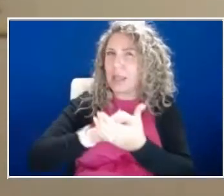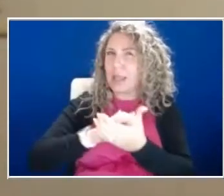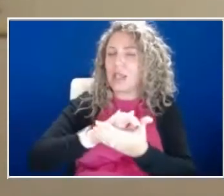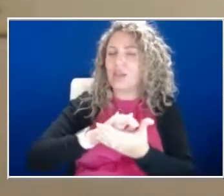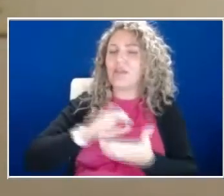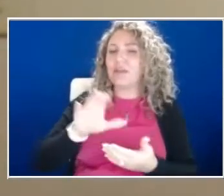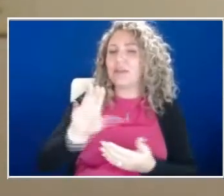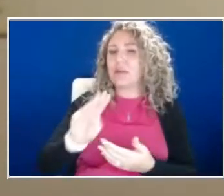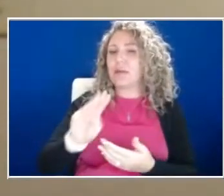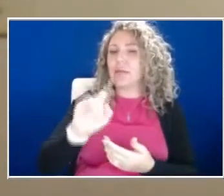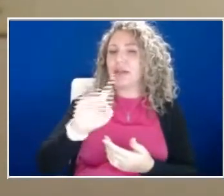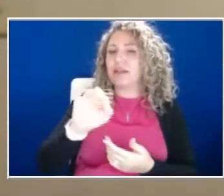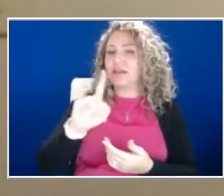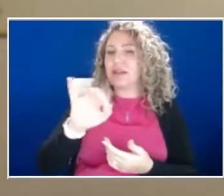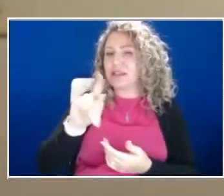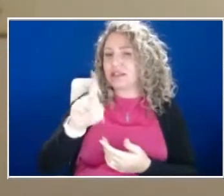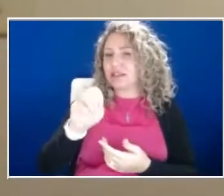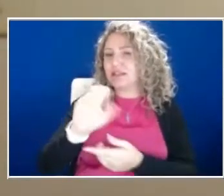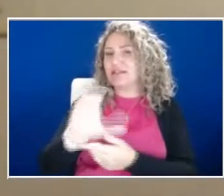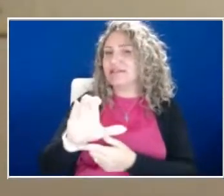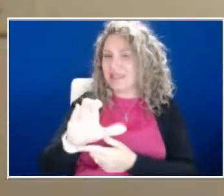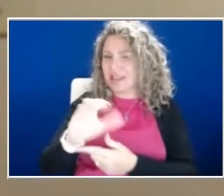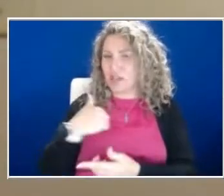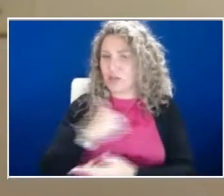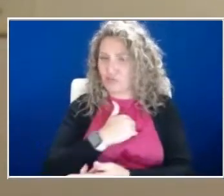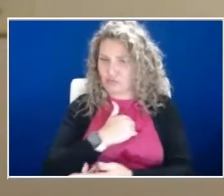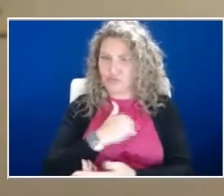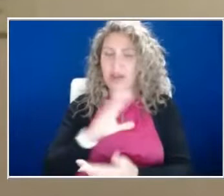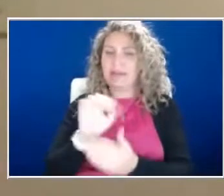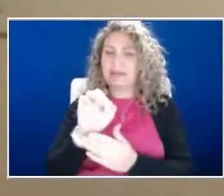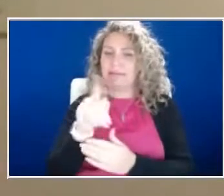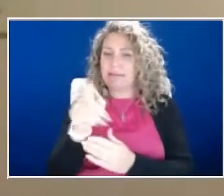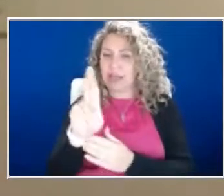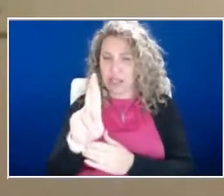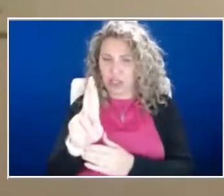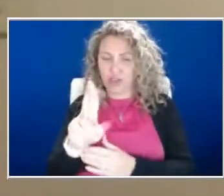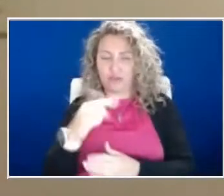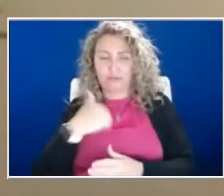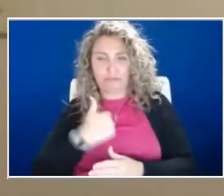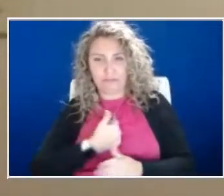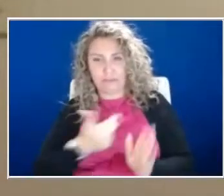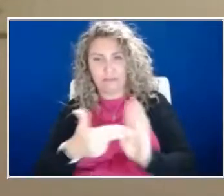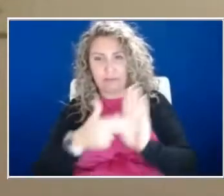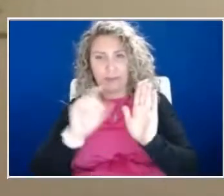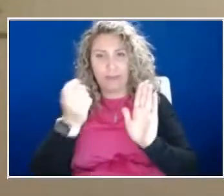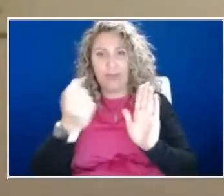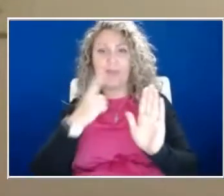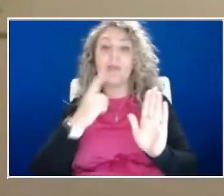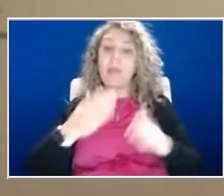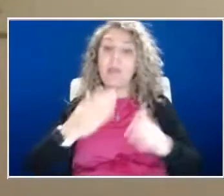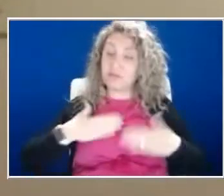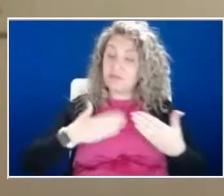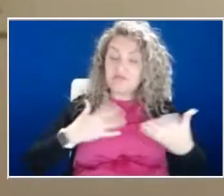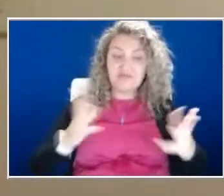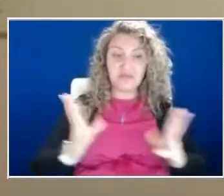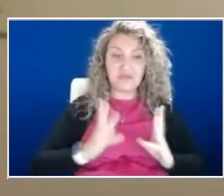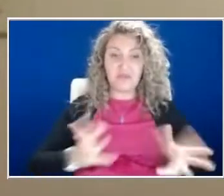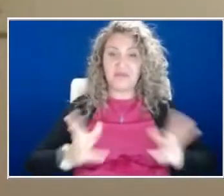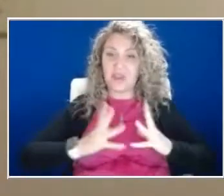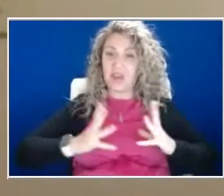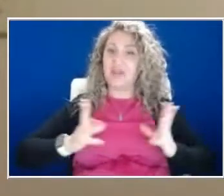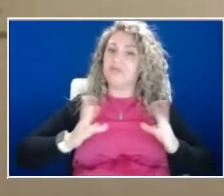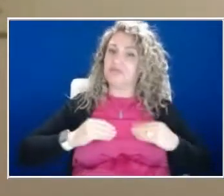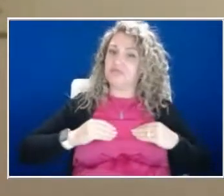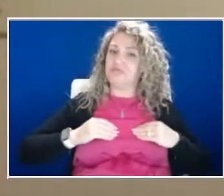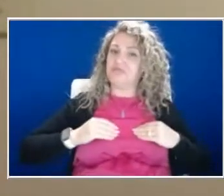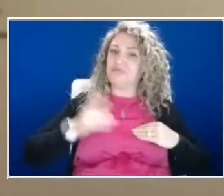had at the time, and was diagnosed with. And so I was happy to definitely go to MD Anderson.